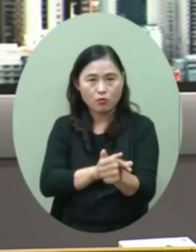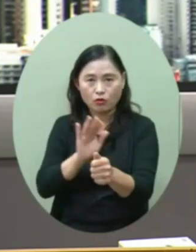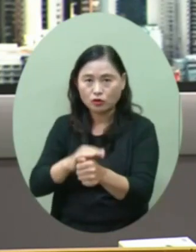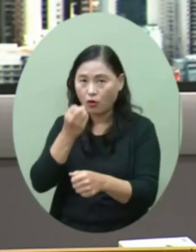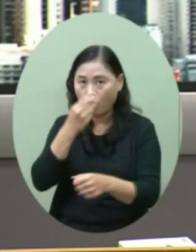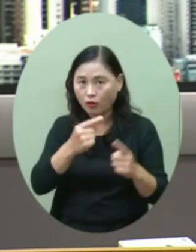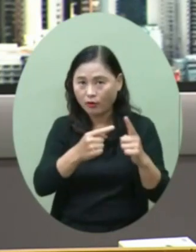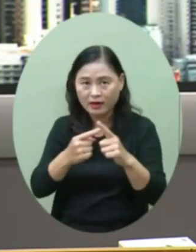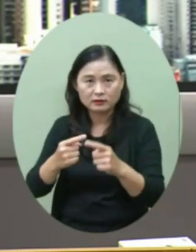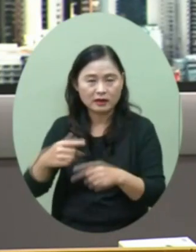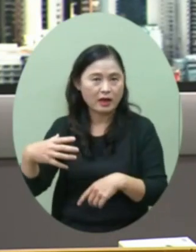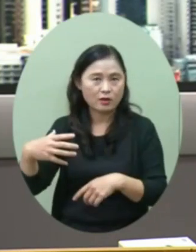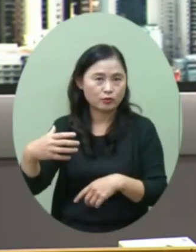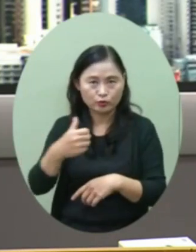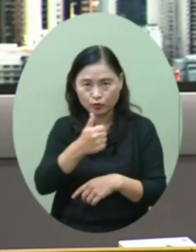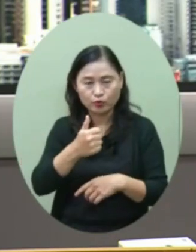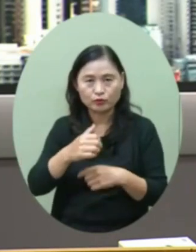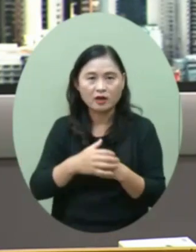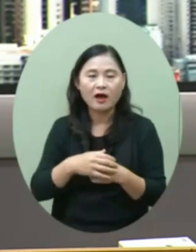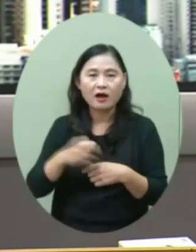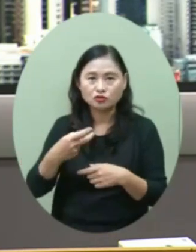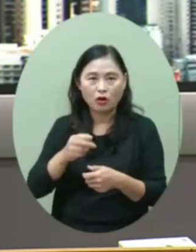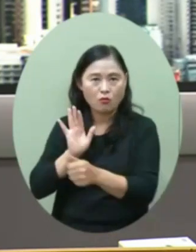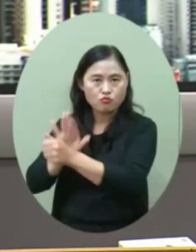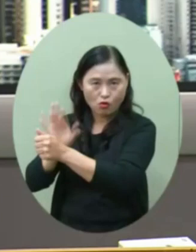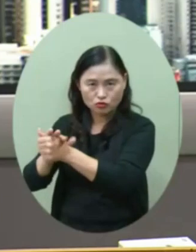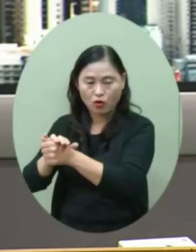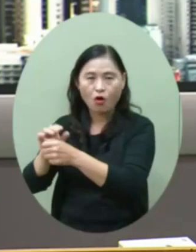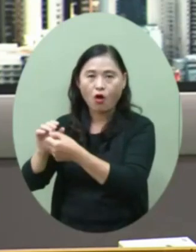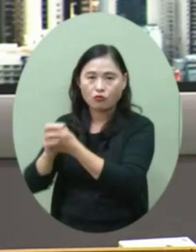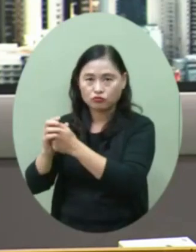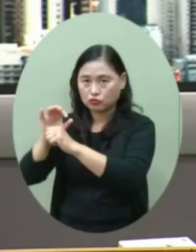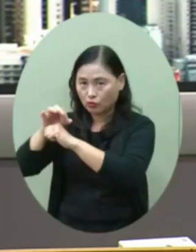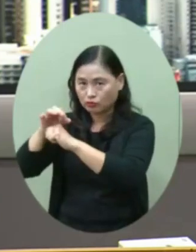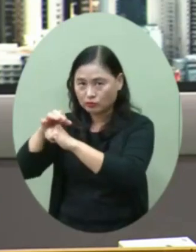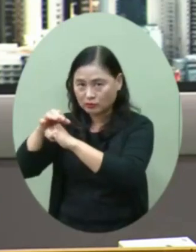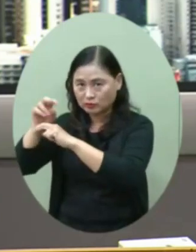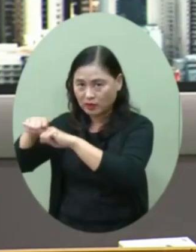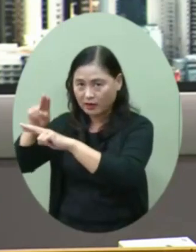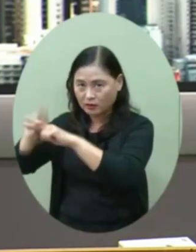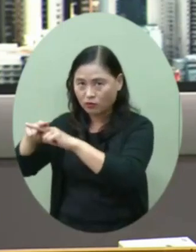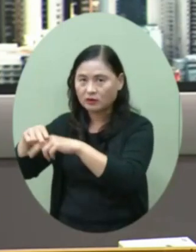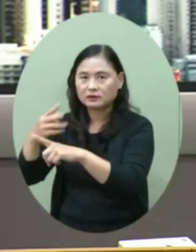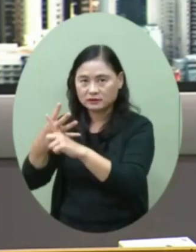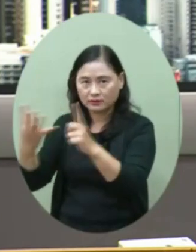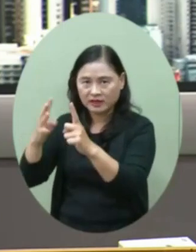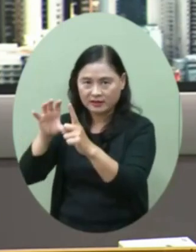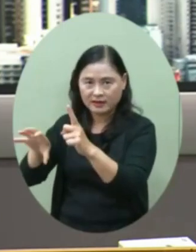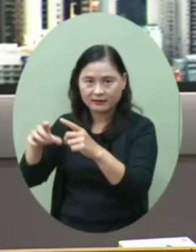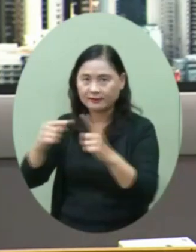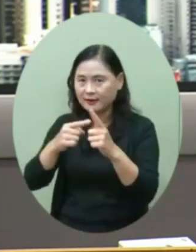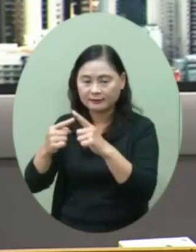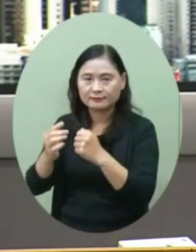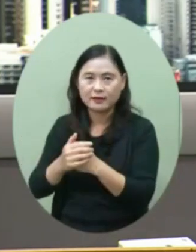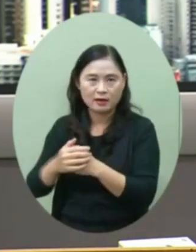Chinese interest. So to have this power is very important and effective for us to ensure that we could discharge